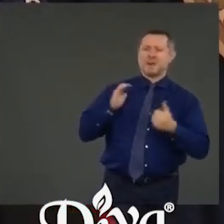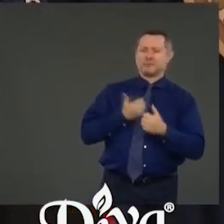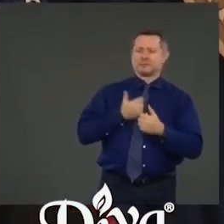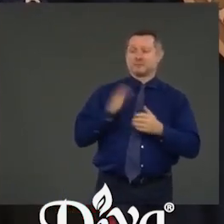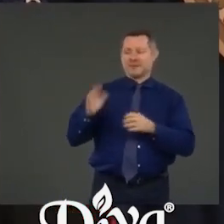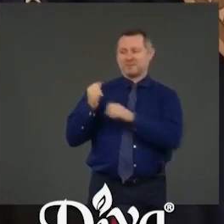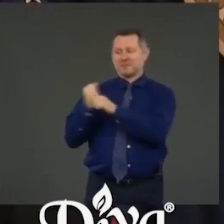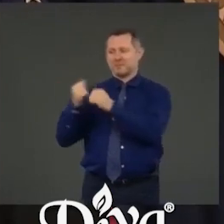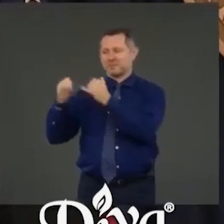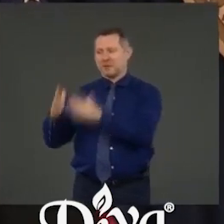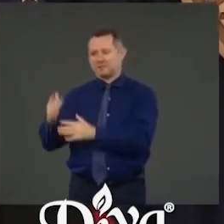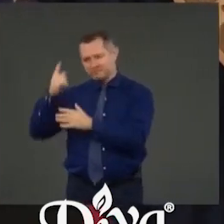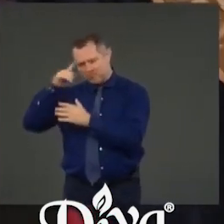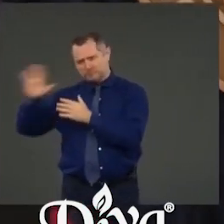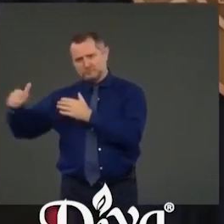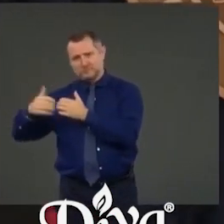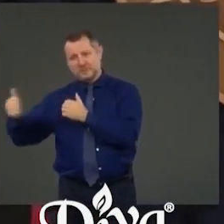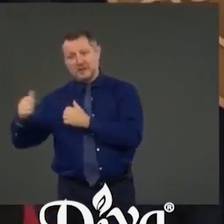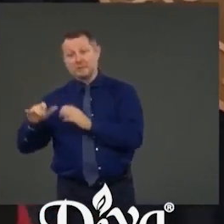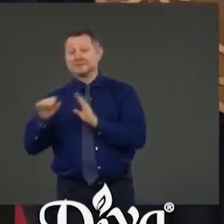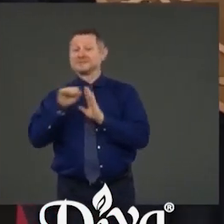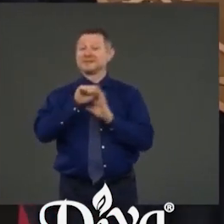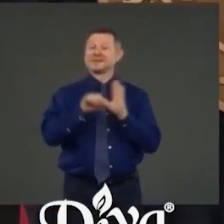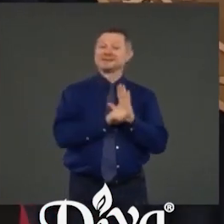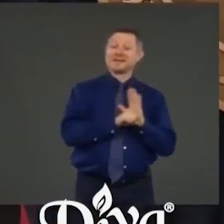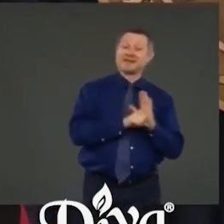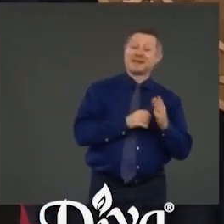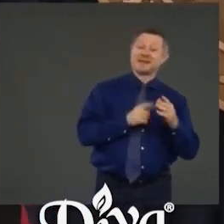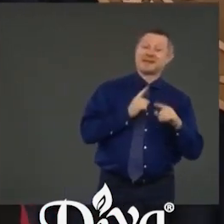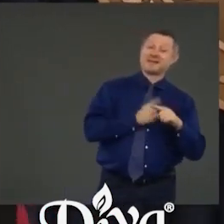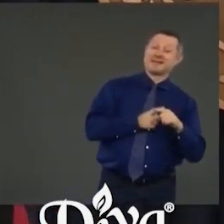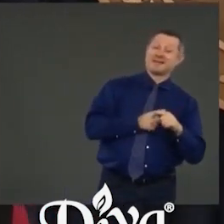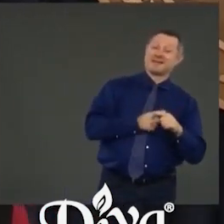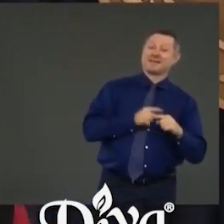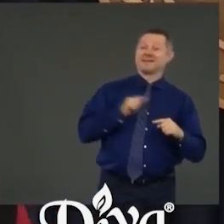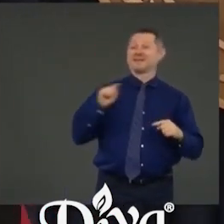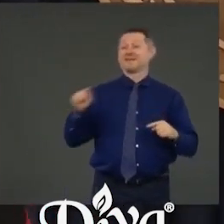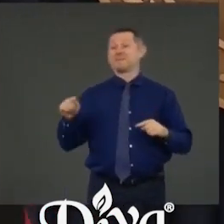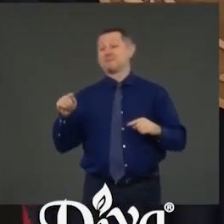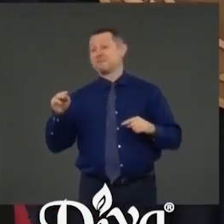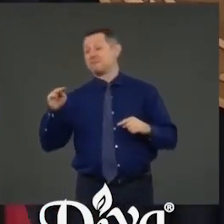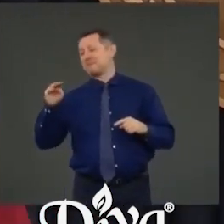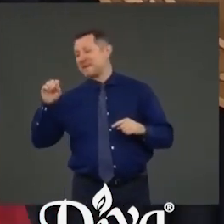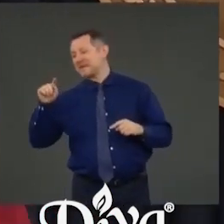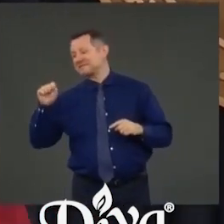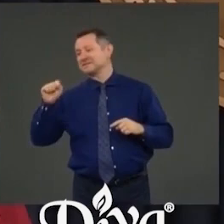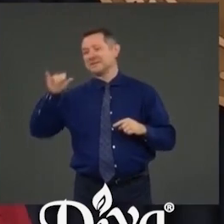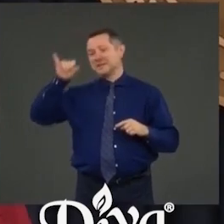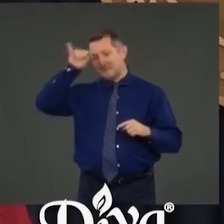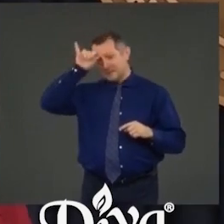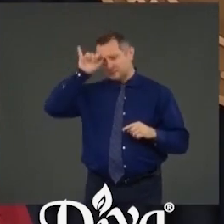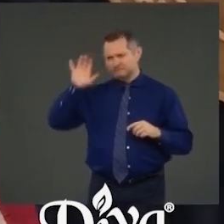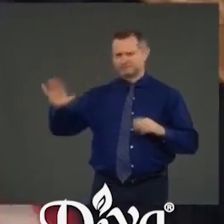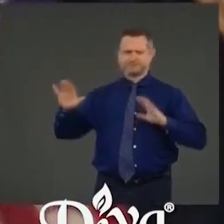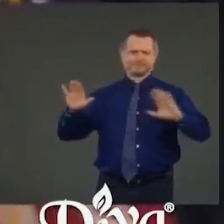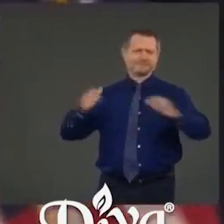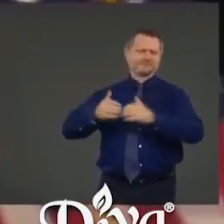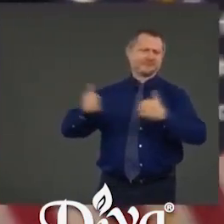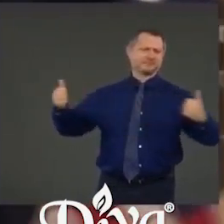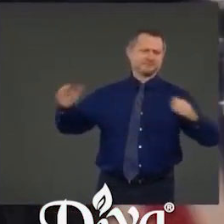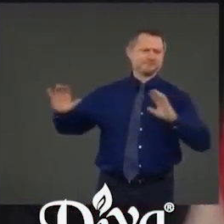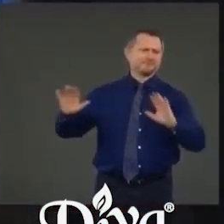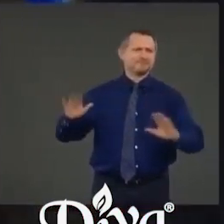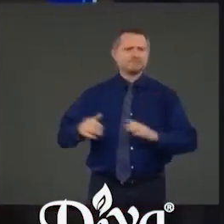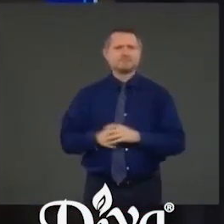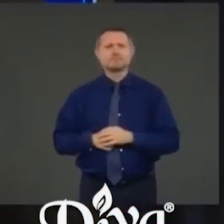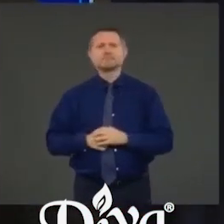the state, between the state and the two teams, or whatever teams come back for spring training. So they won't miss that.